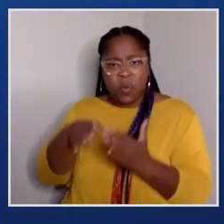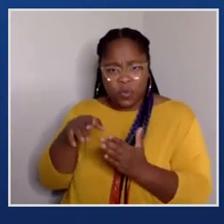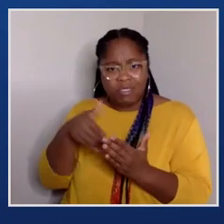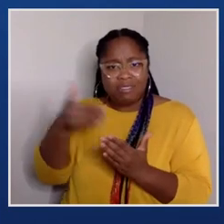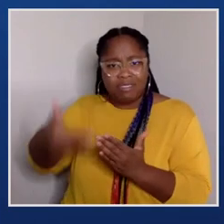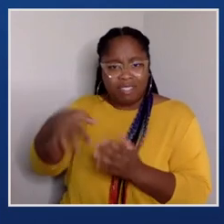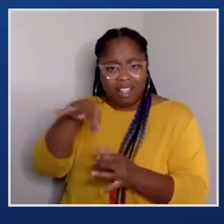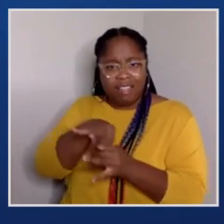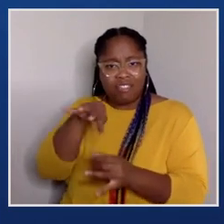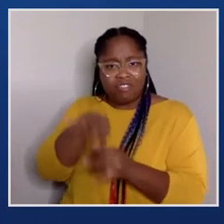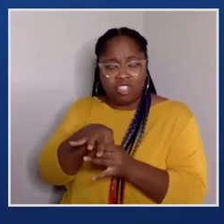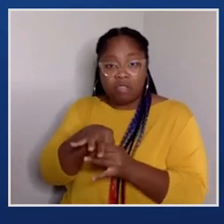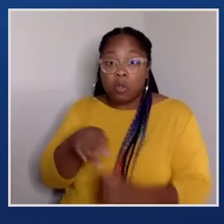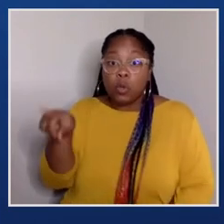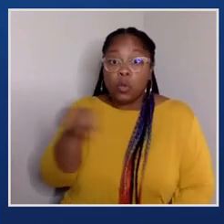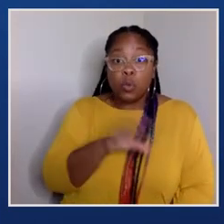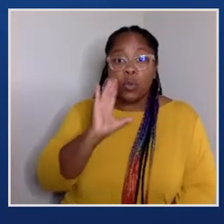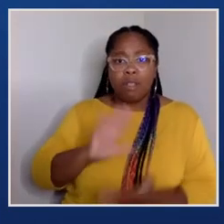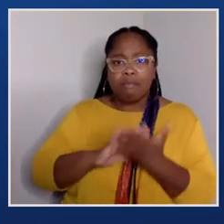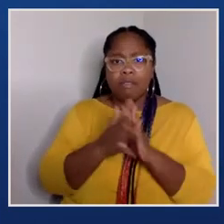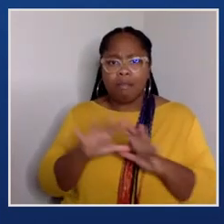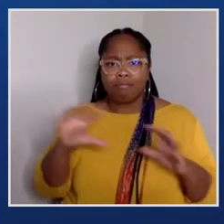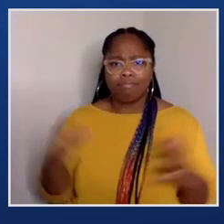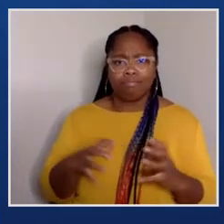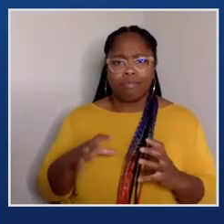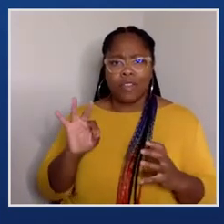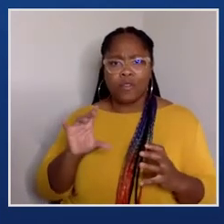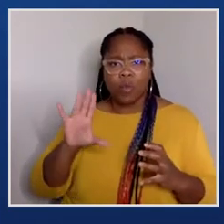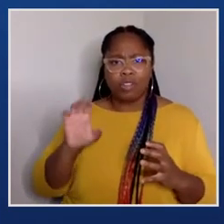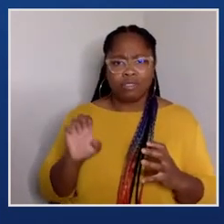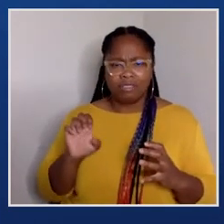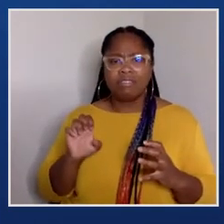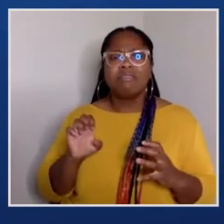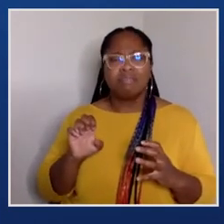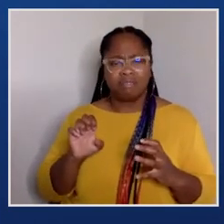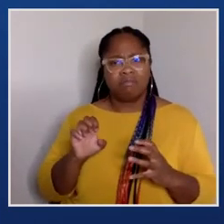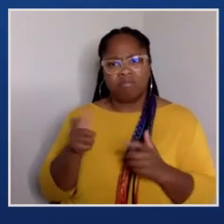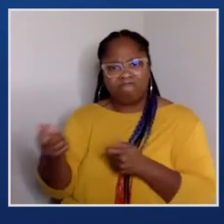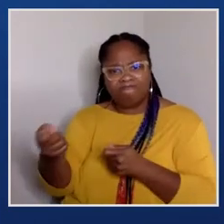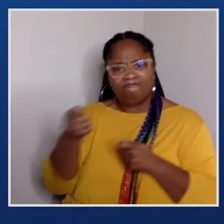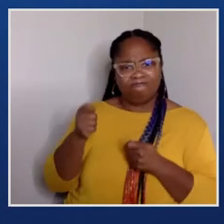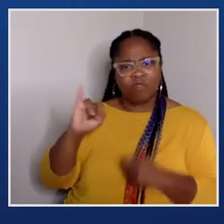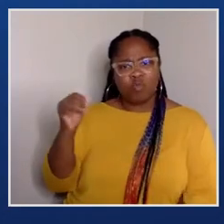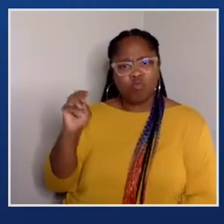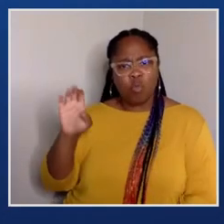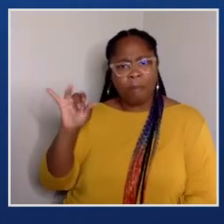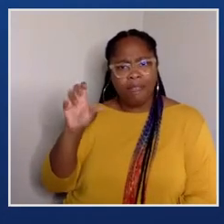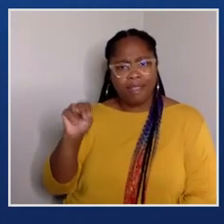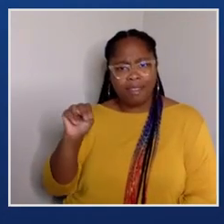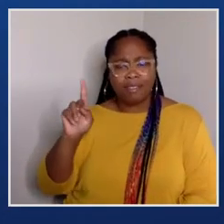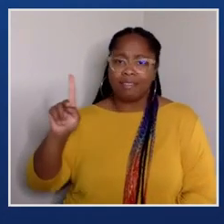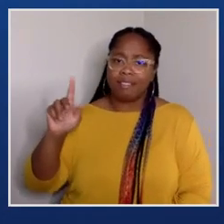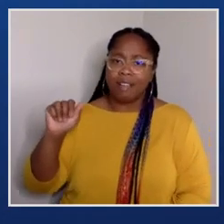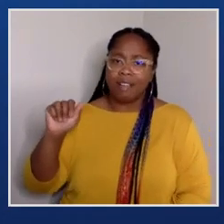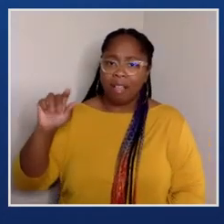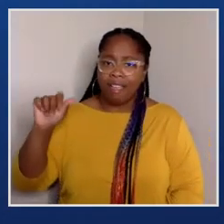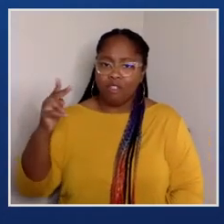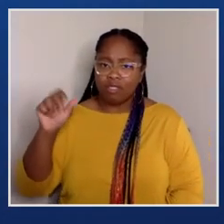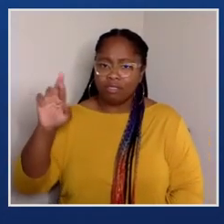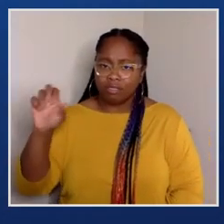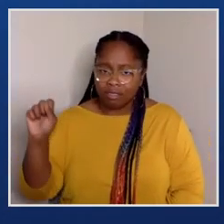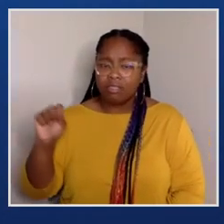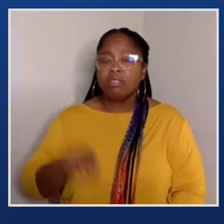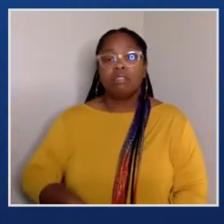a force in making Joe Biden and Kamala Harris the next president and vice president of the